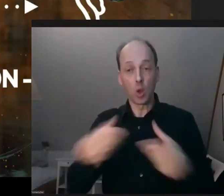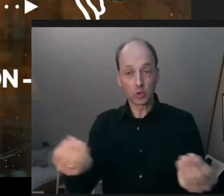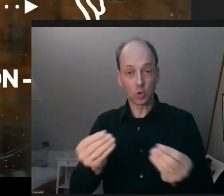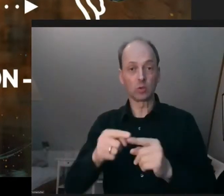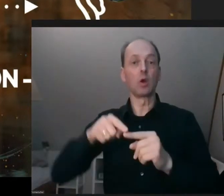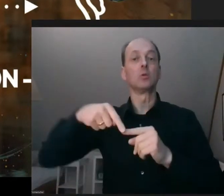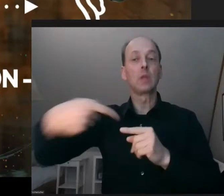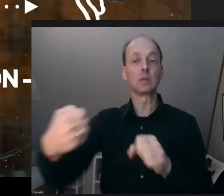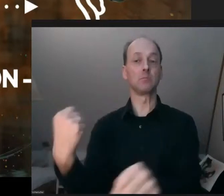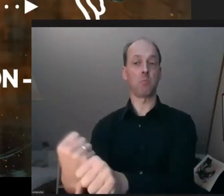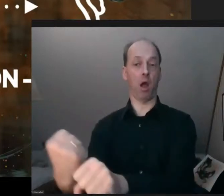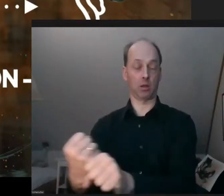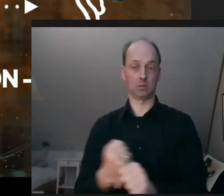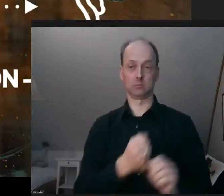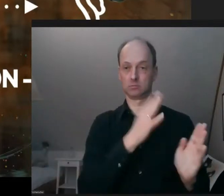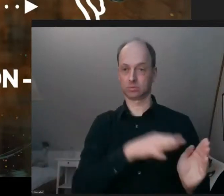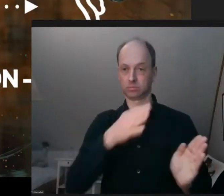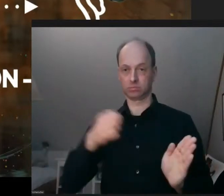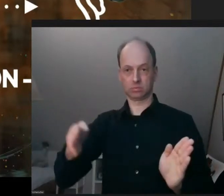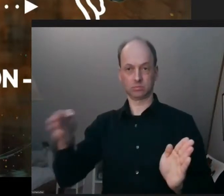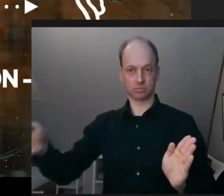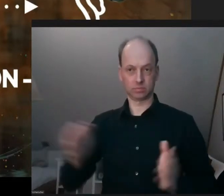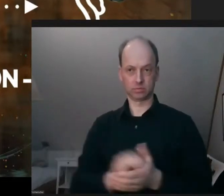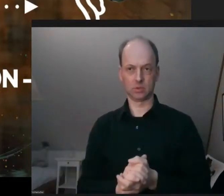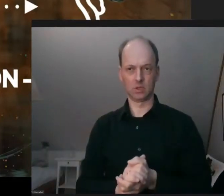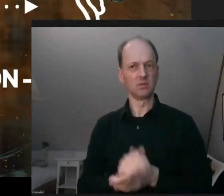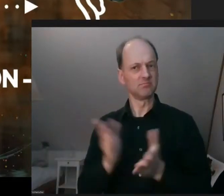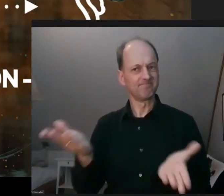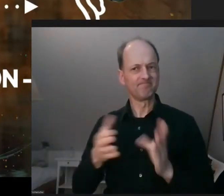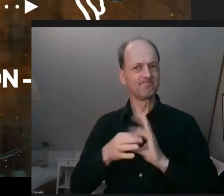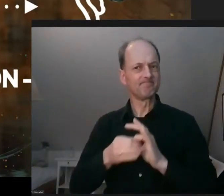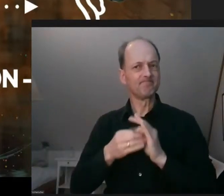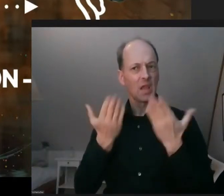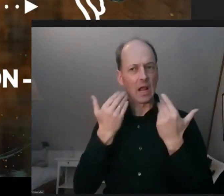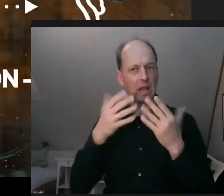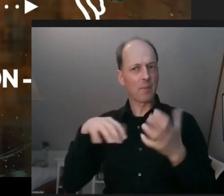scientists normally should communicate is not really